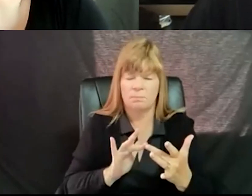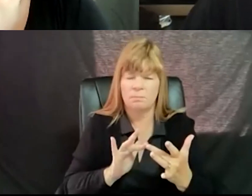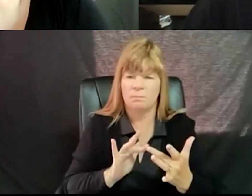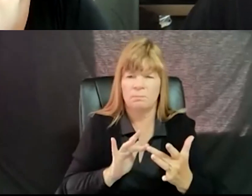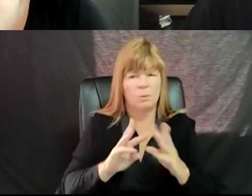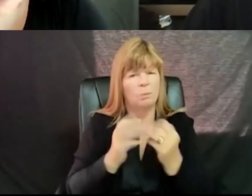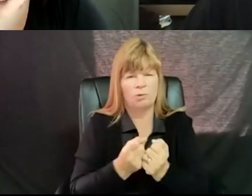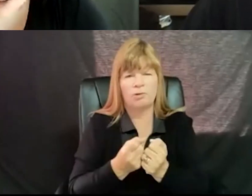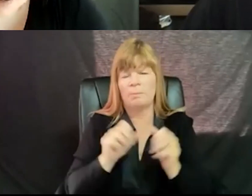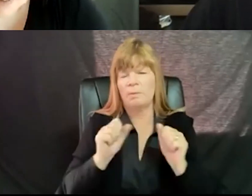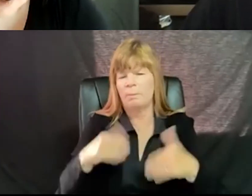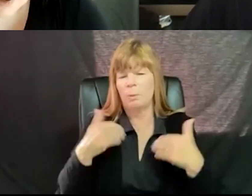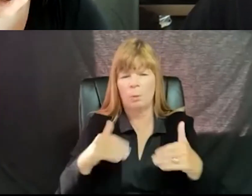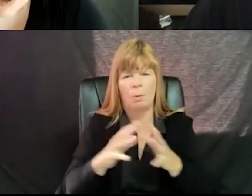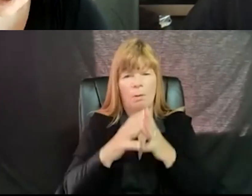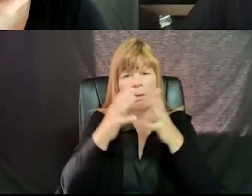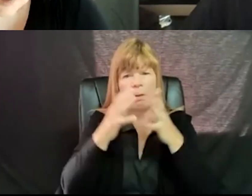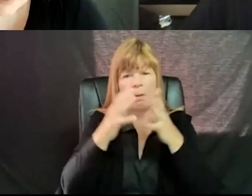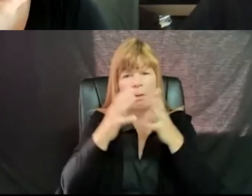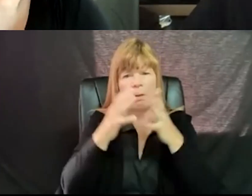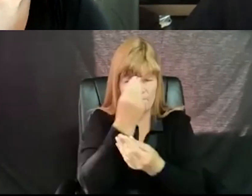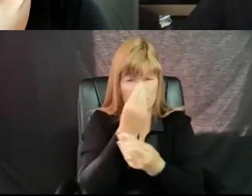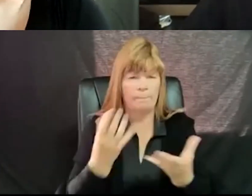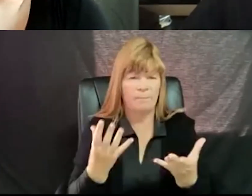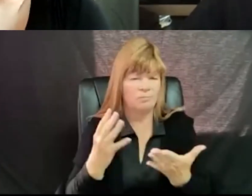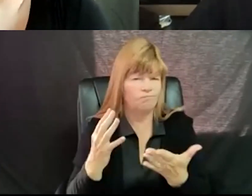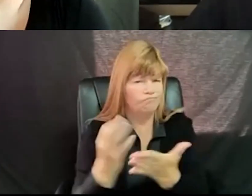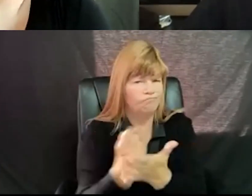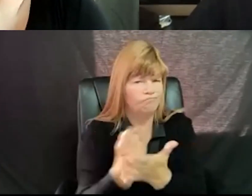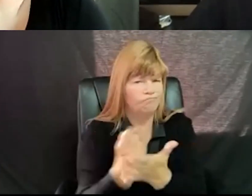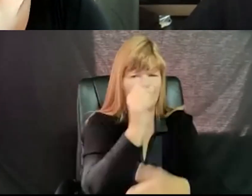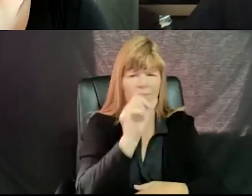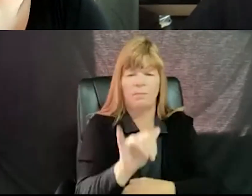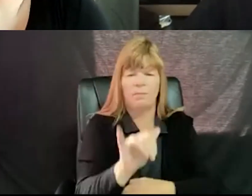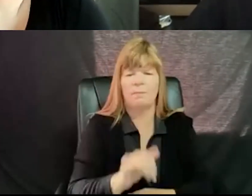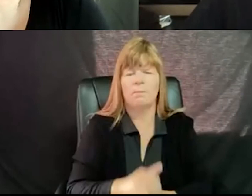can be a wealth of information as well. So be sure to check those out.